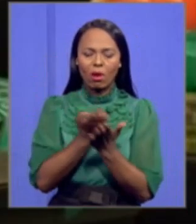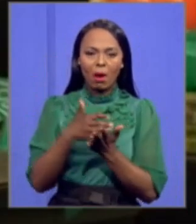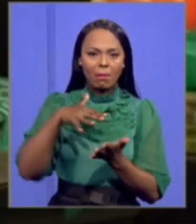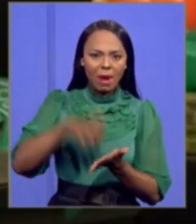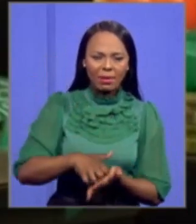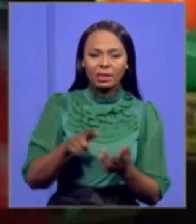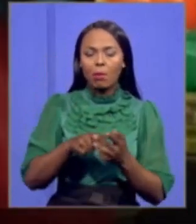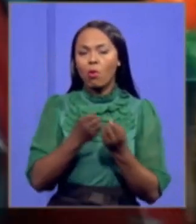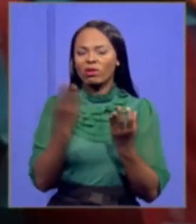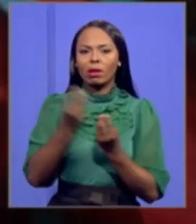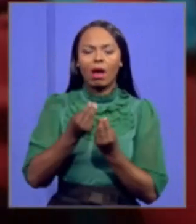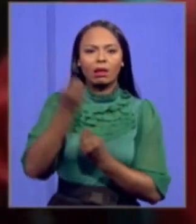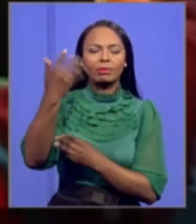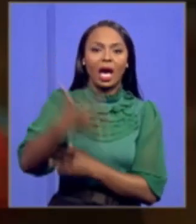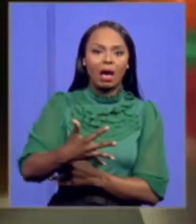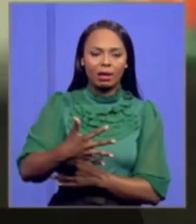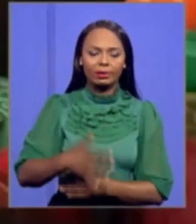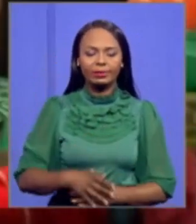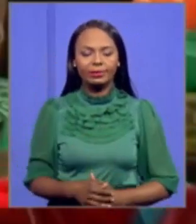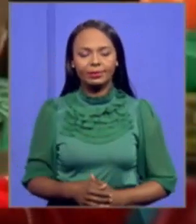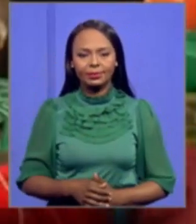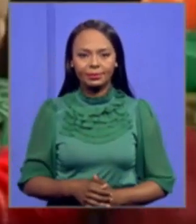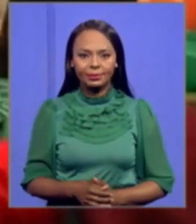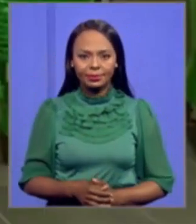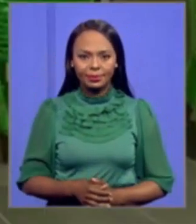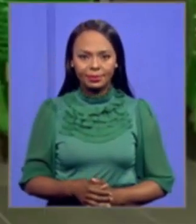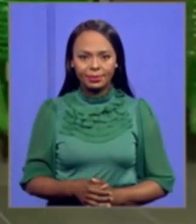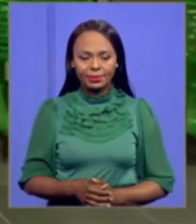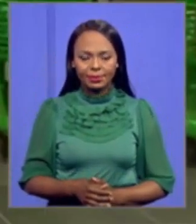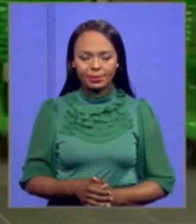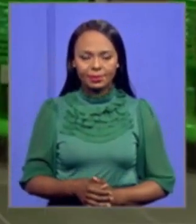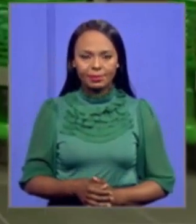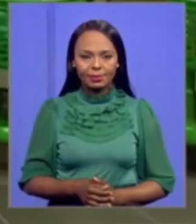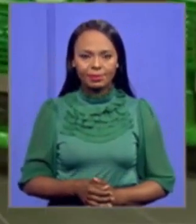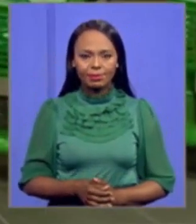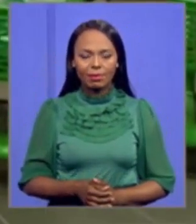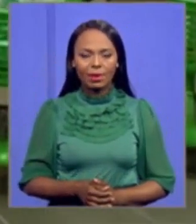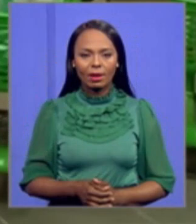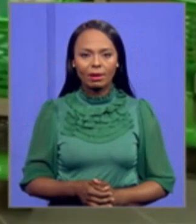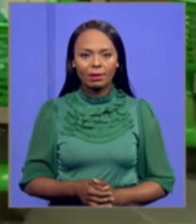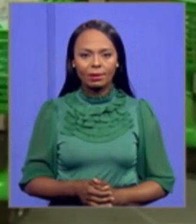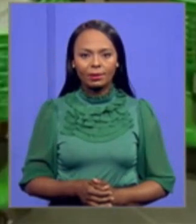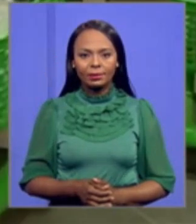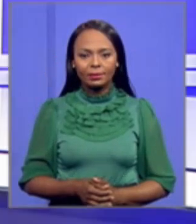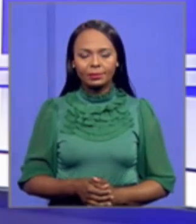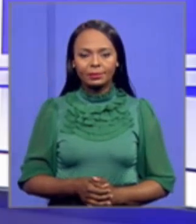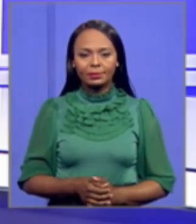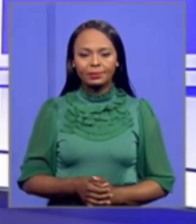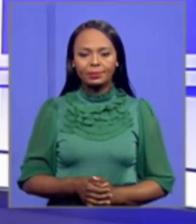jwa dithoto. Offense Stimo, SABC News, Pretoria.